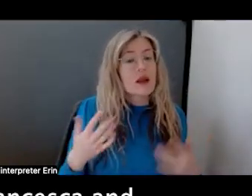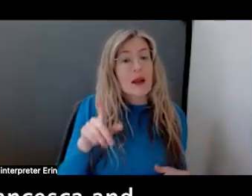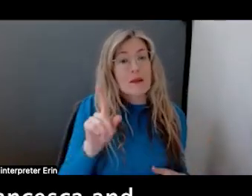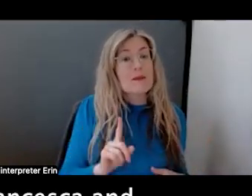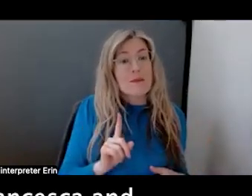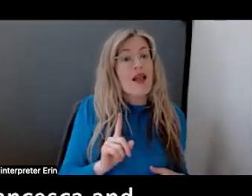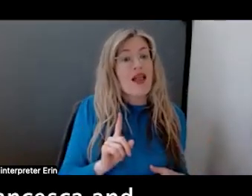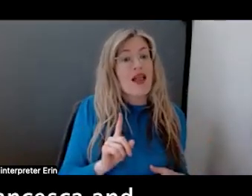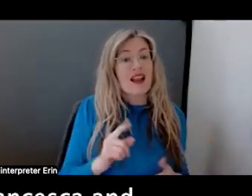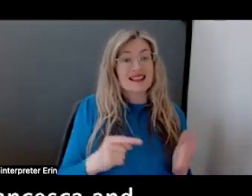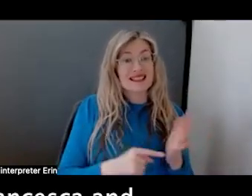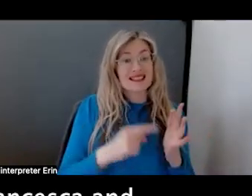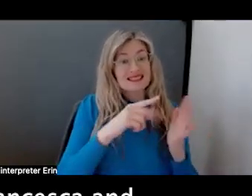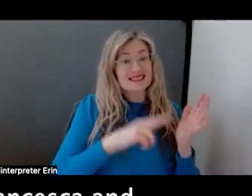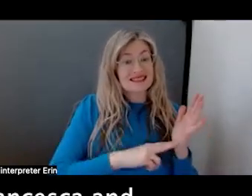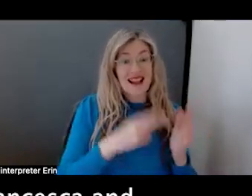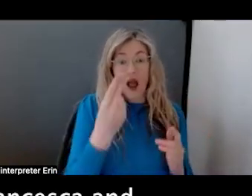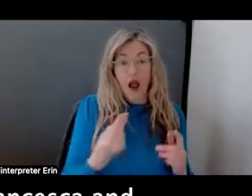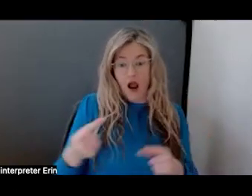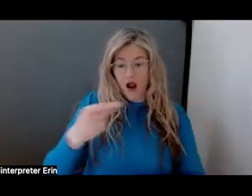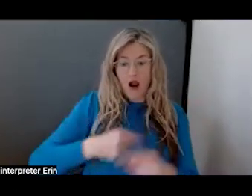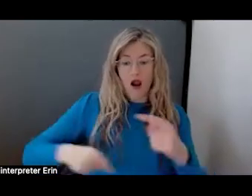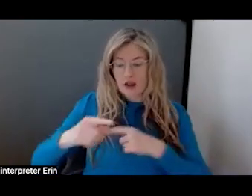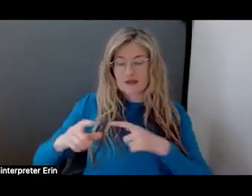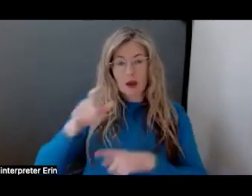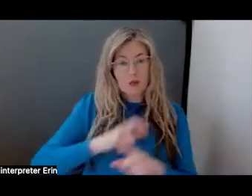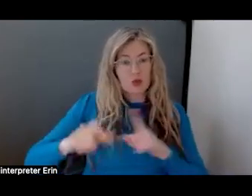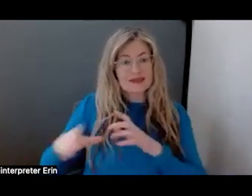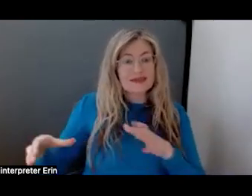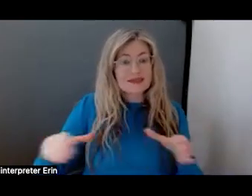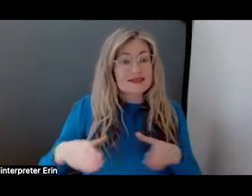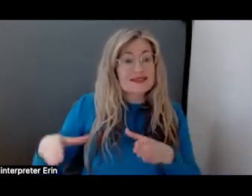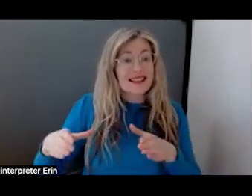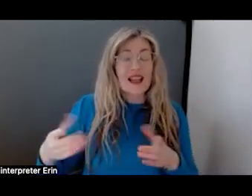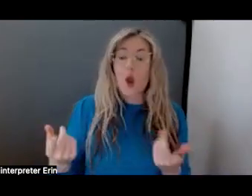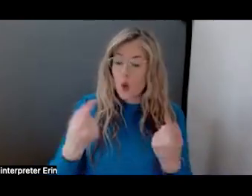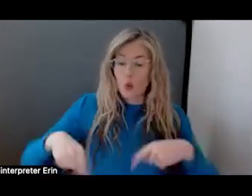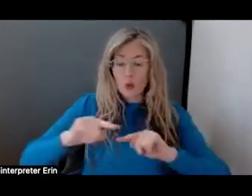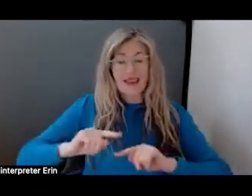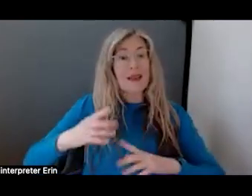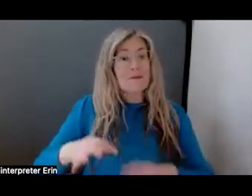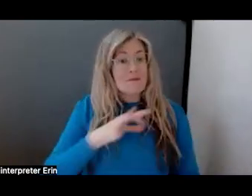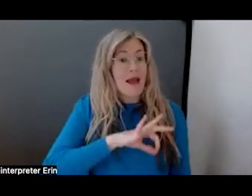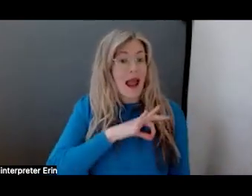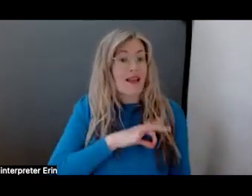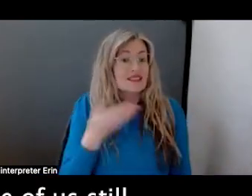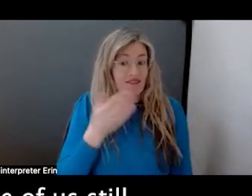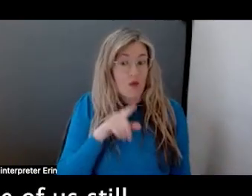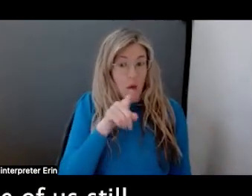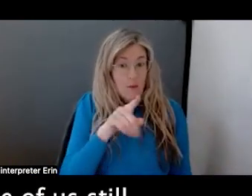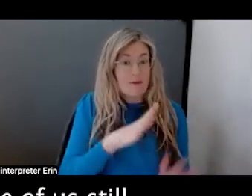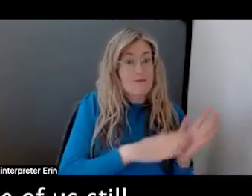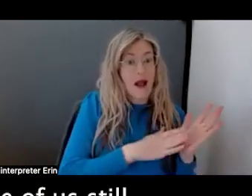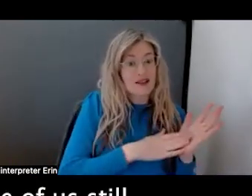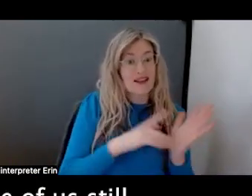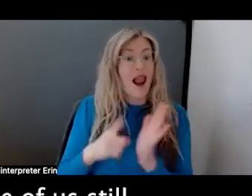has benefited from Marta, Laura, Francesco, and Angela being with us. And it helps us to remind us that we are global citizens. And